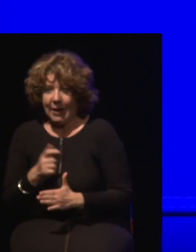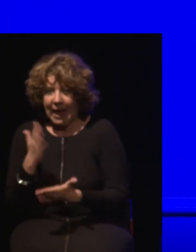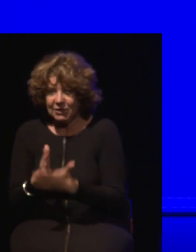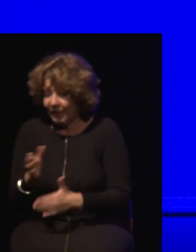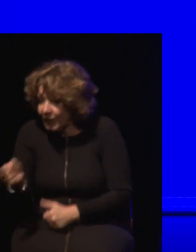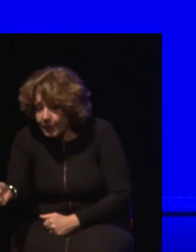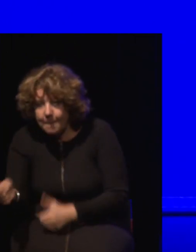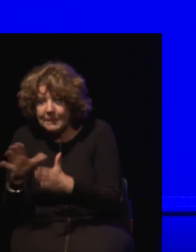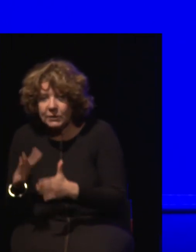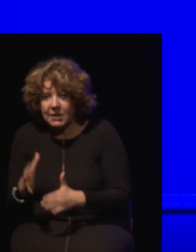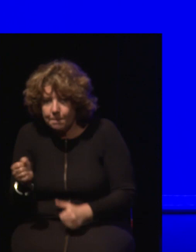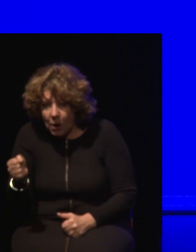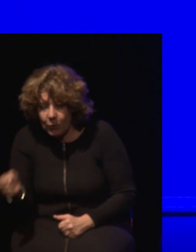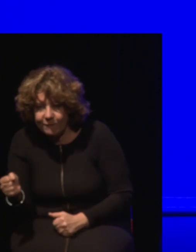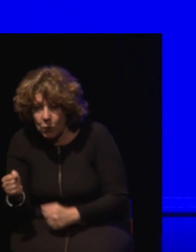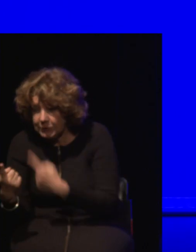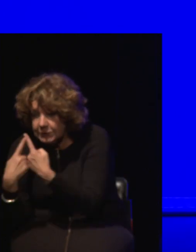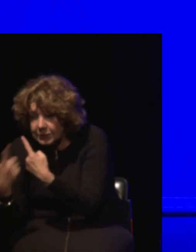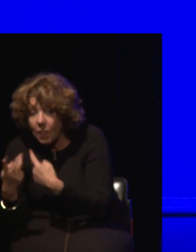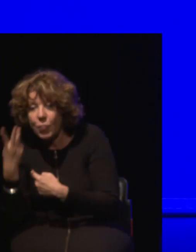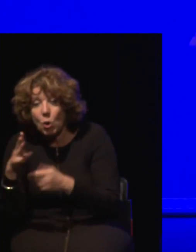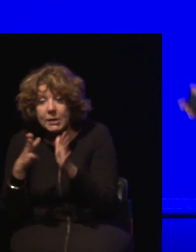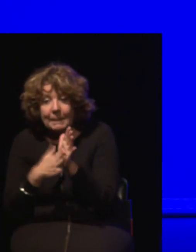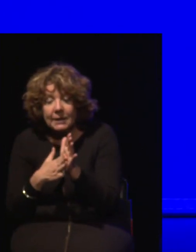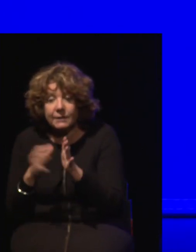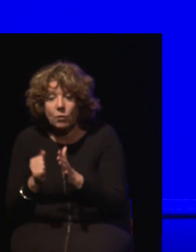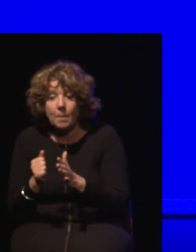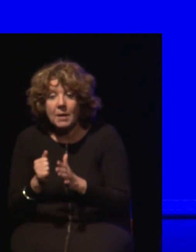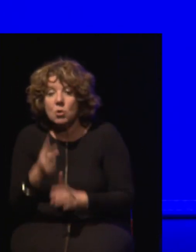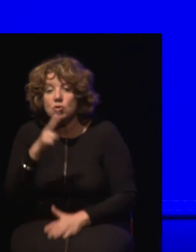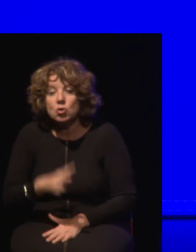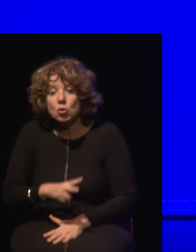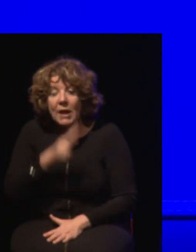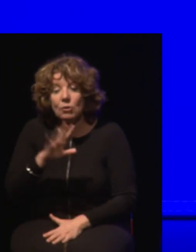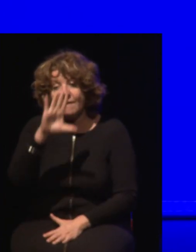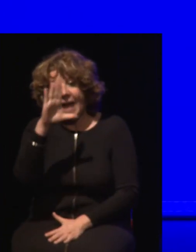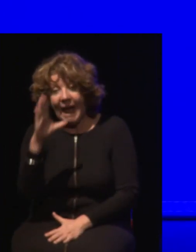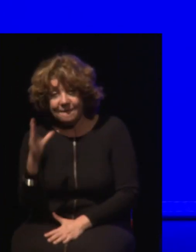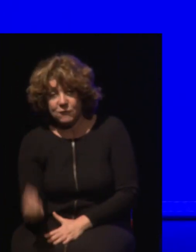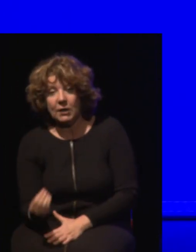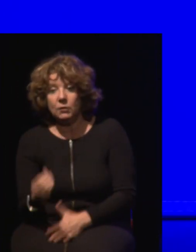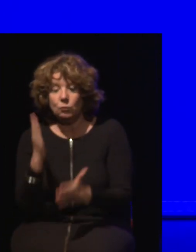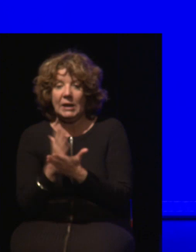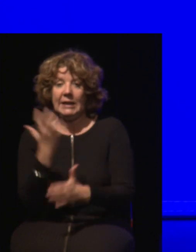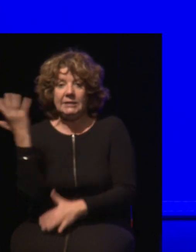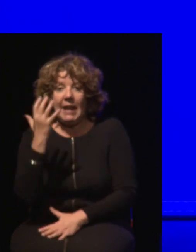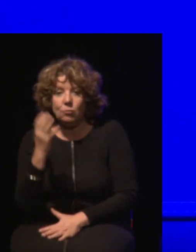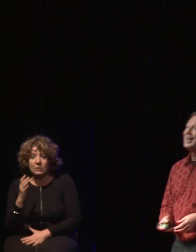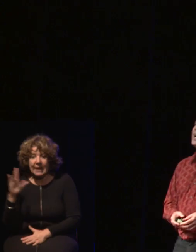it involved getting my microphones within 30 metres of 200 of Africa's least predictable and most dangerous